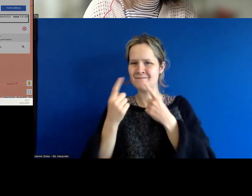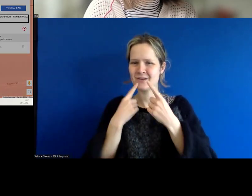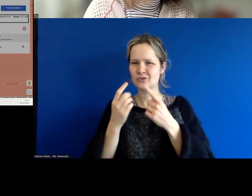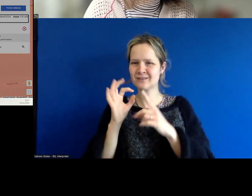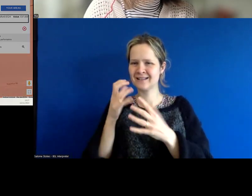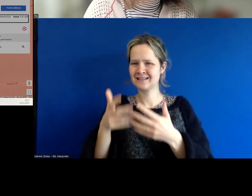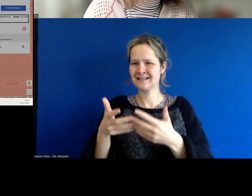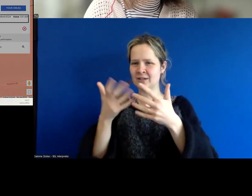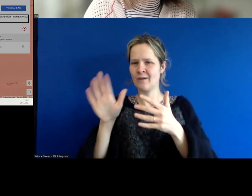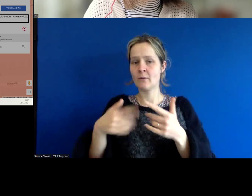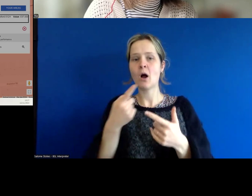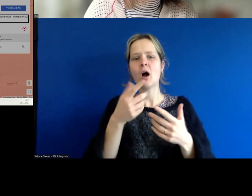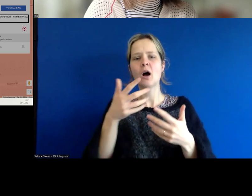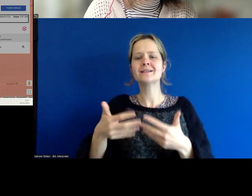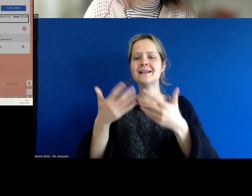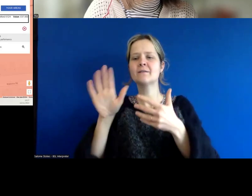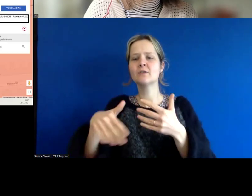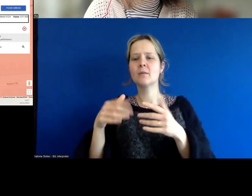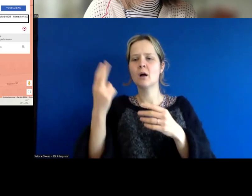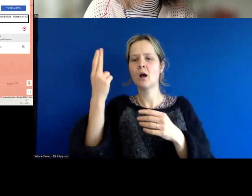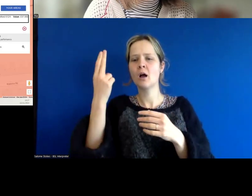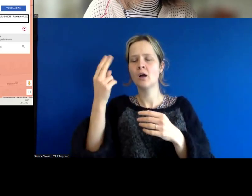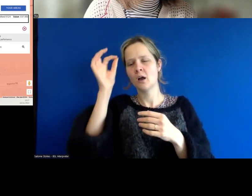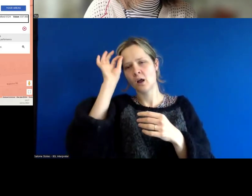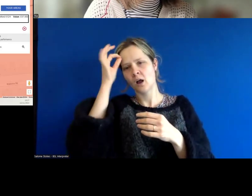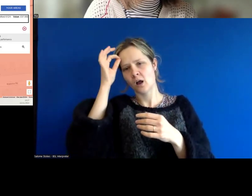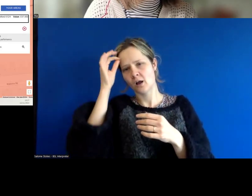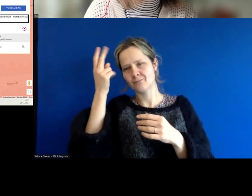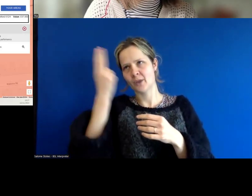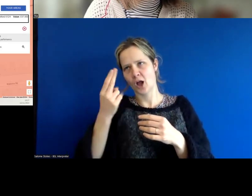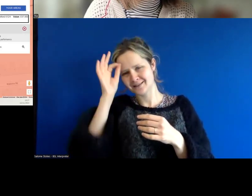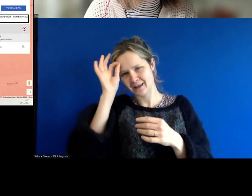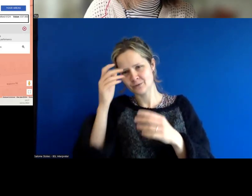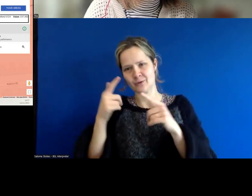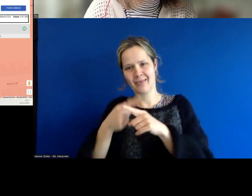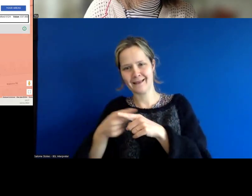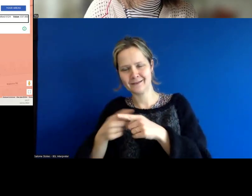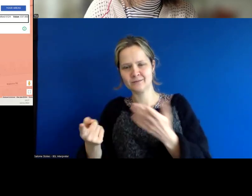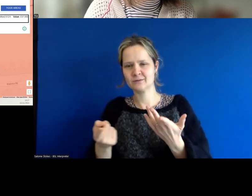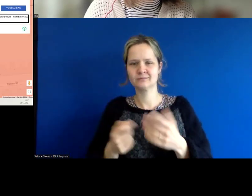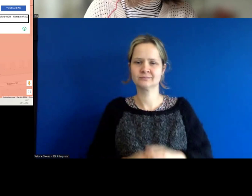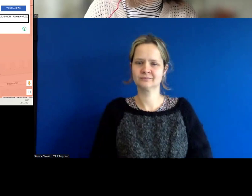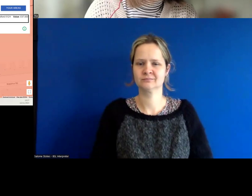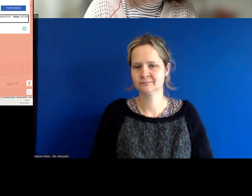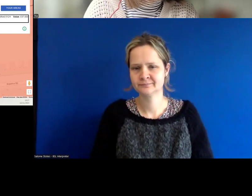So the data's come from the Arts Council England. And there's also information about where the services data is from as well.